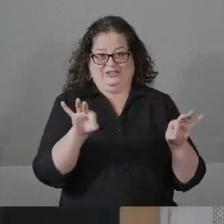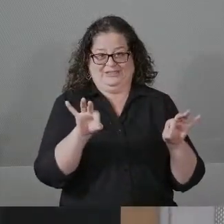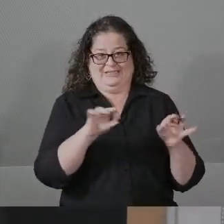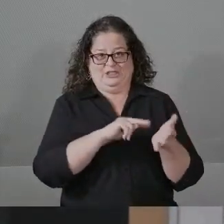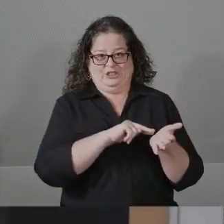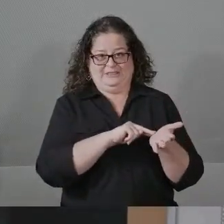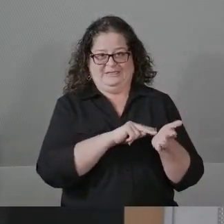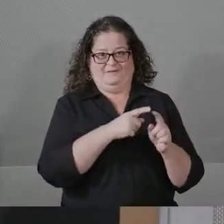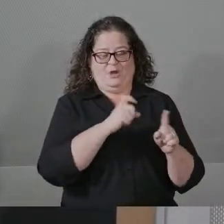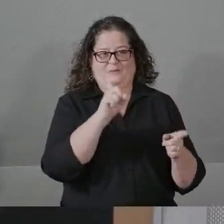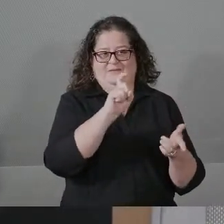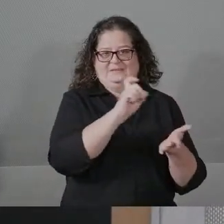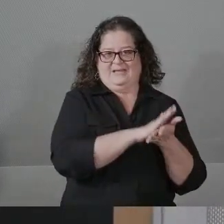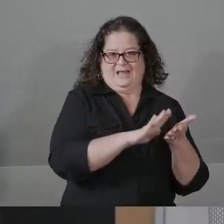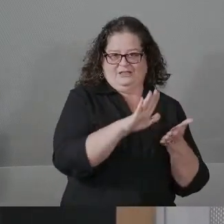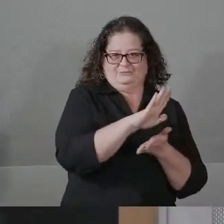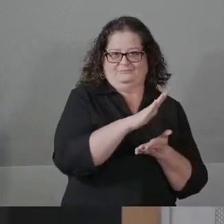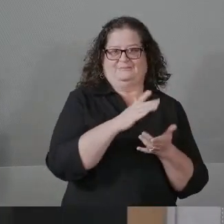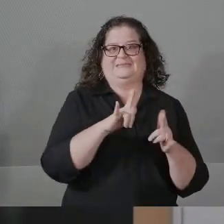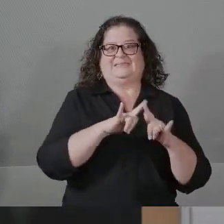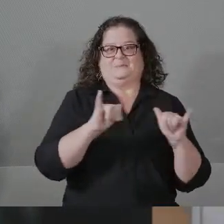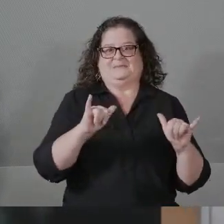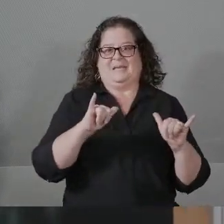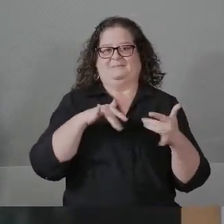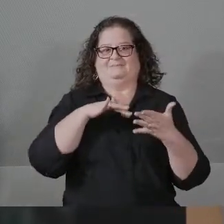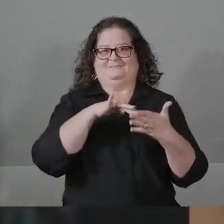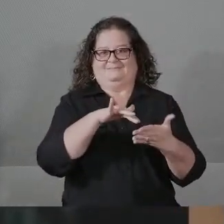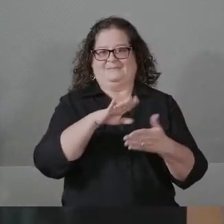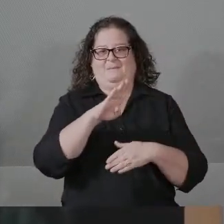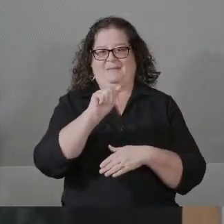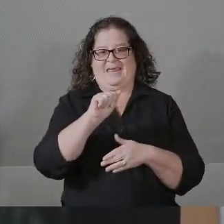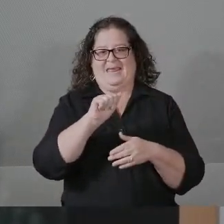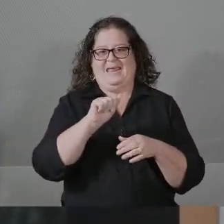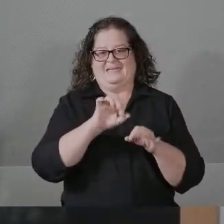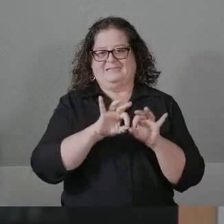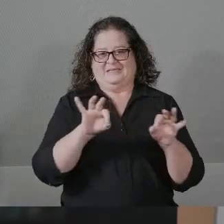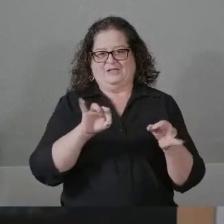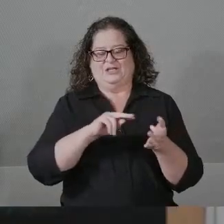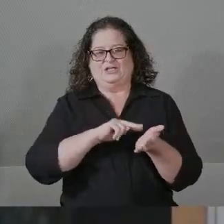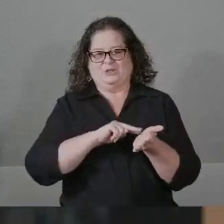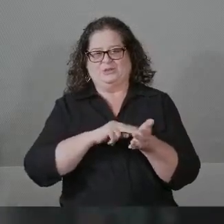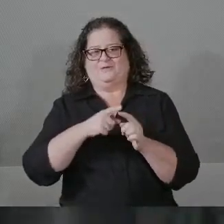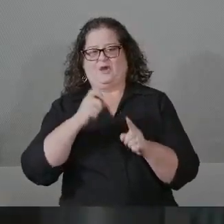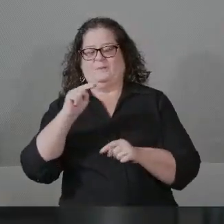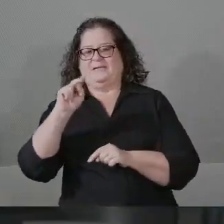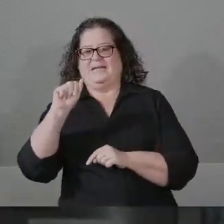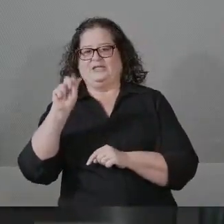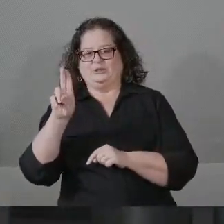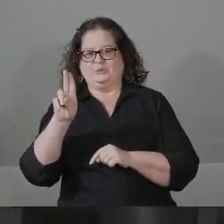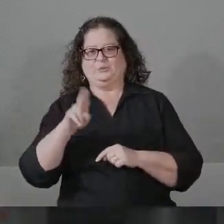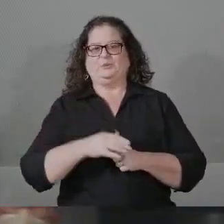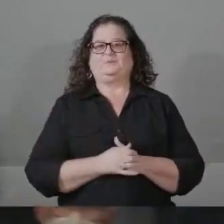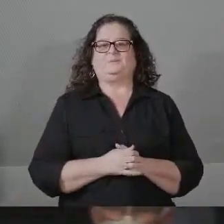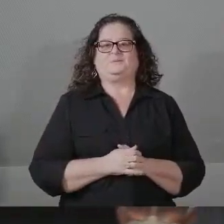College and a baccalaureate in the science of nursing from Northern Arizona University.